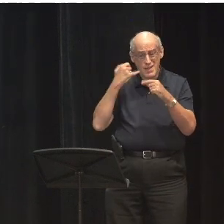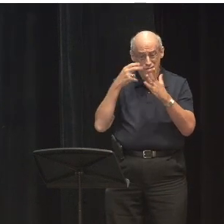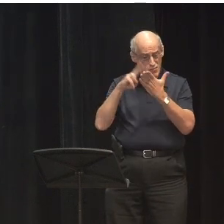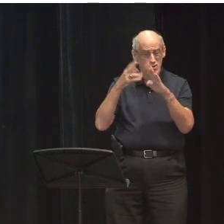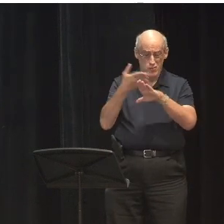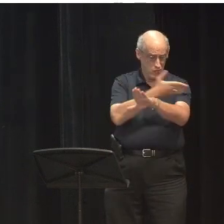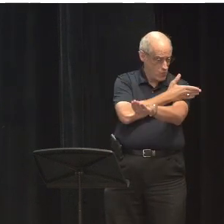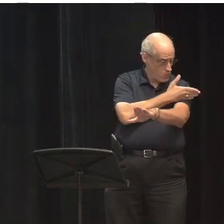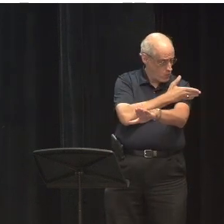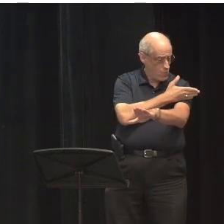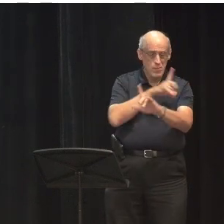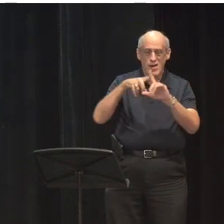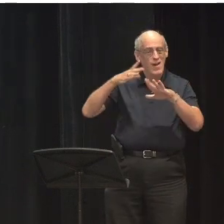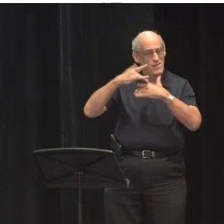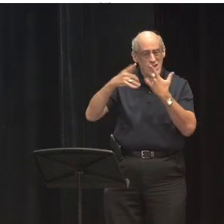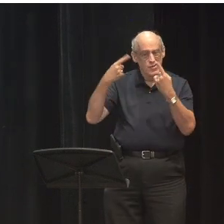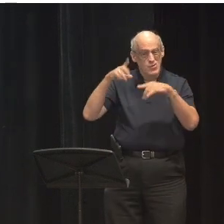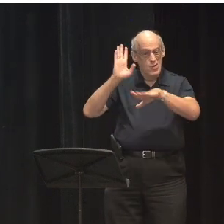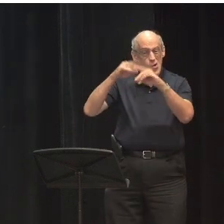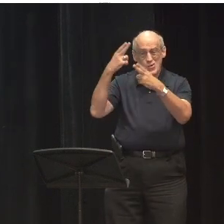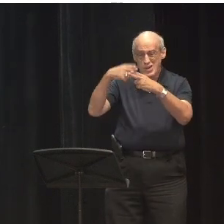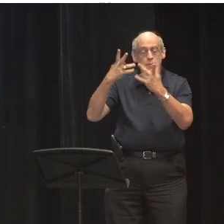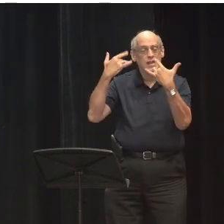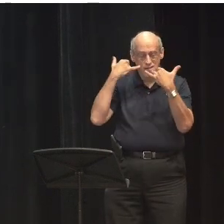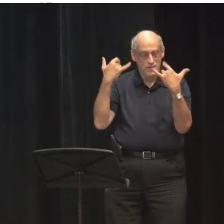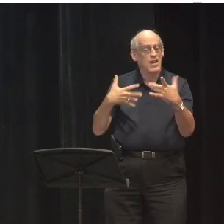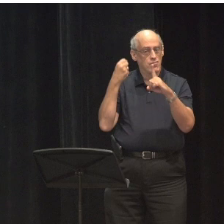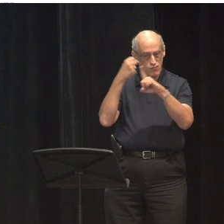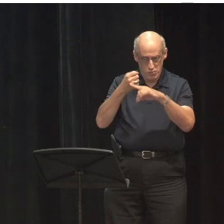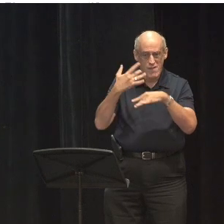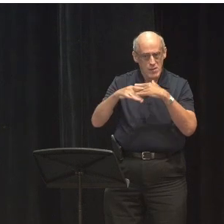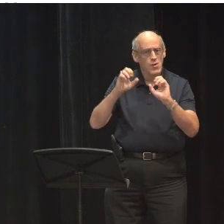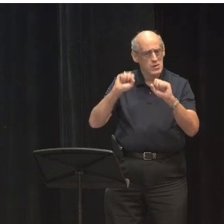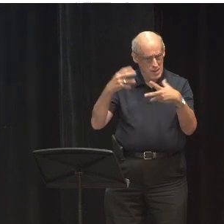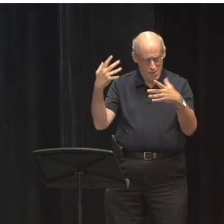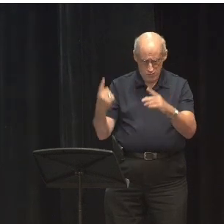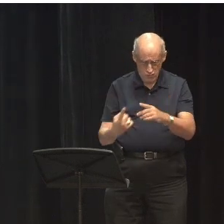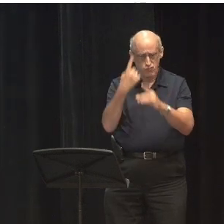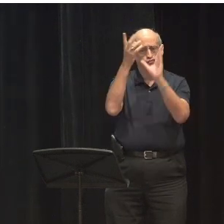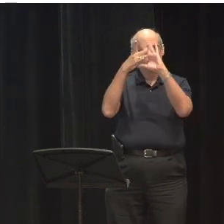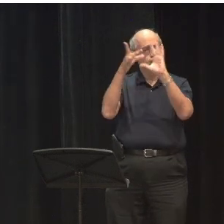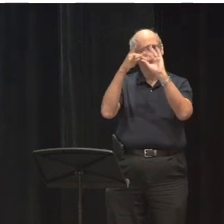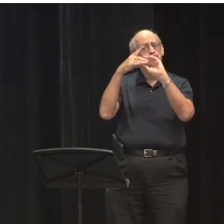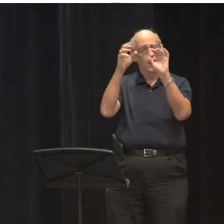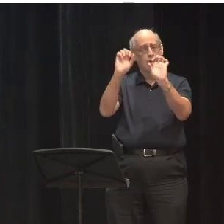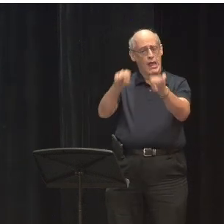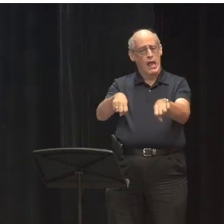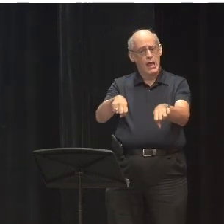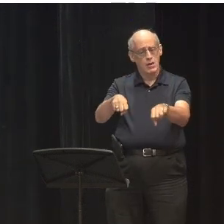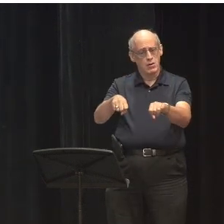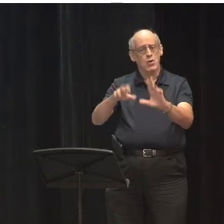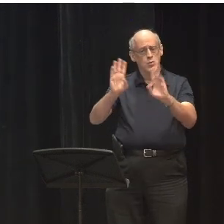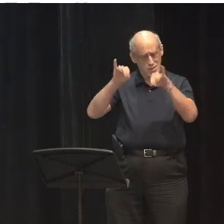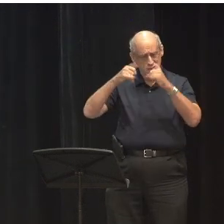registered before but weren't available then. If you've become available, we'd be happy to hear from you. We will be keeping the lines